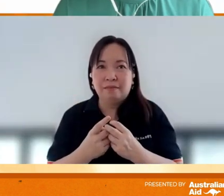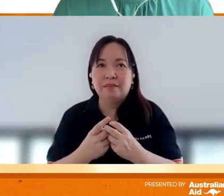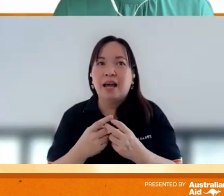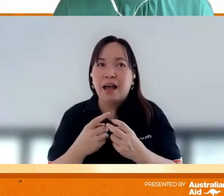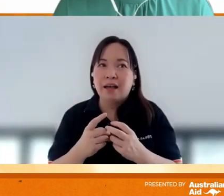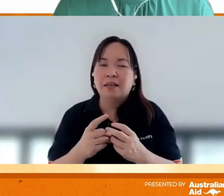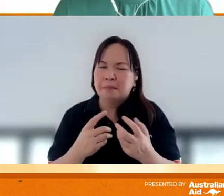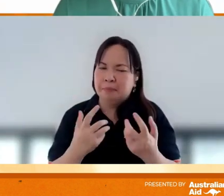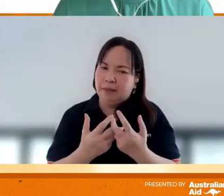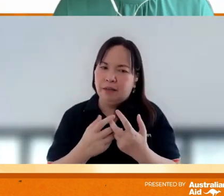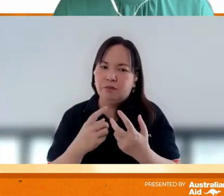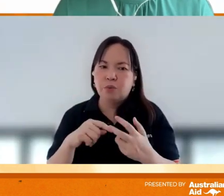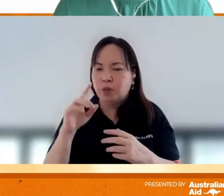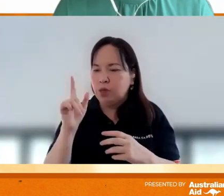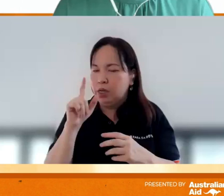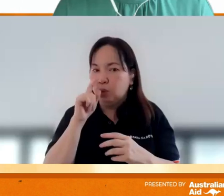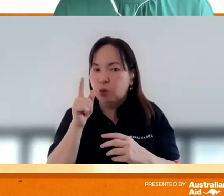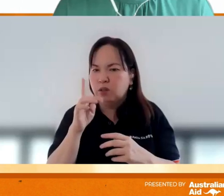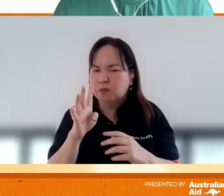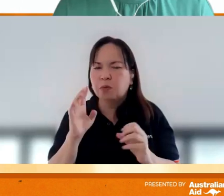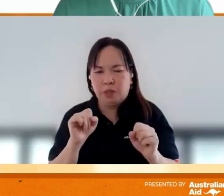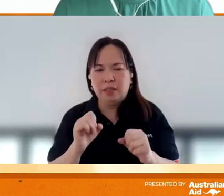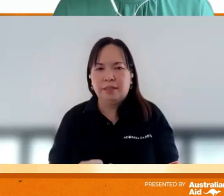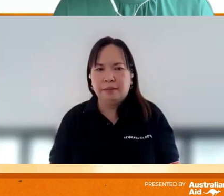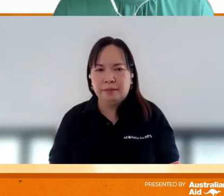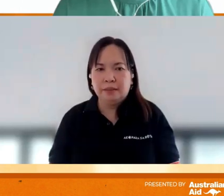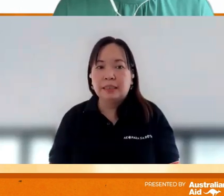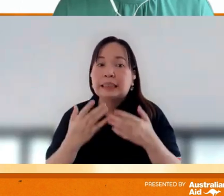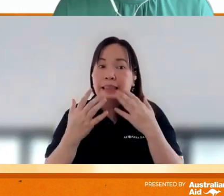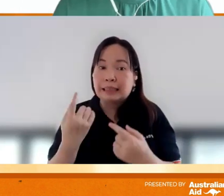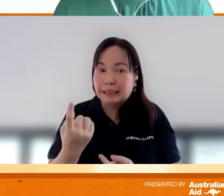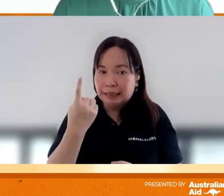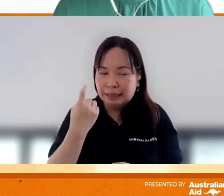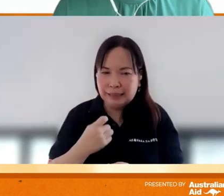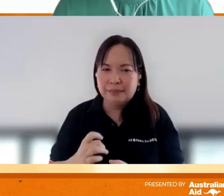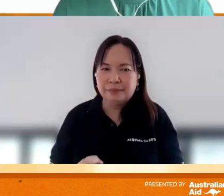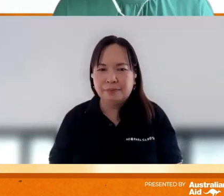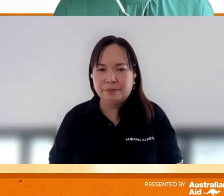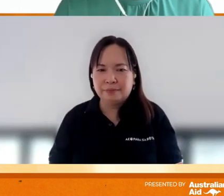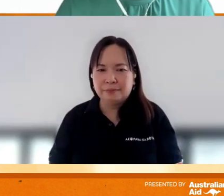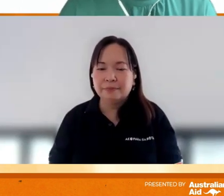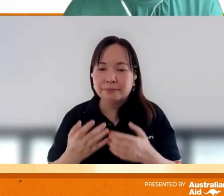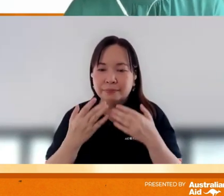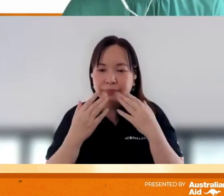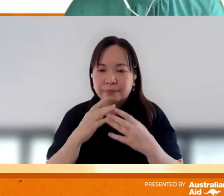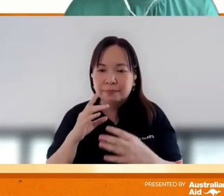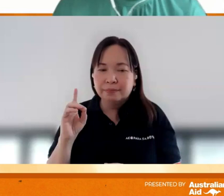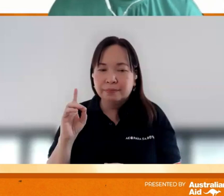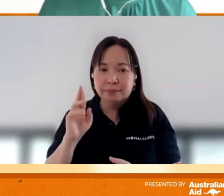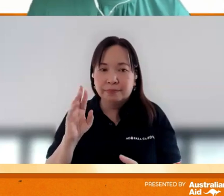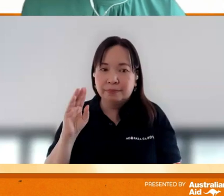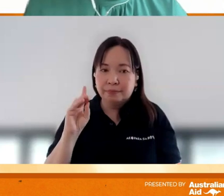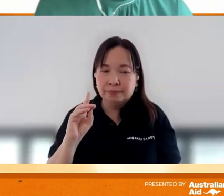then for more than 24 years old. Yun yung age range. Thank you for that question. Thank you, Dr. De Guzman. Meron